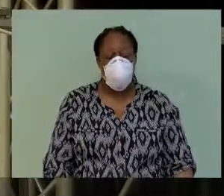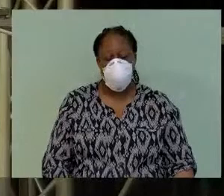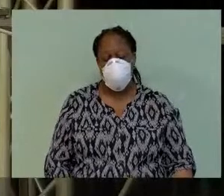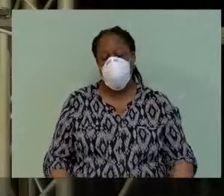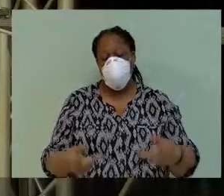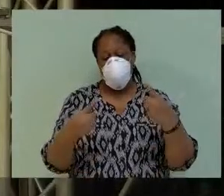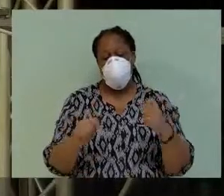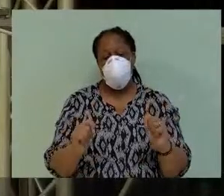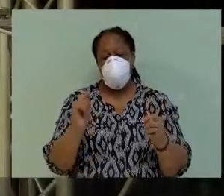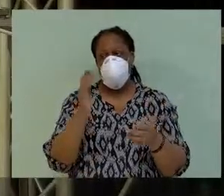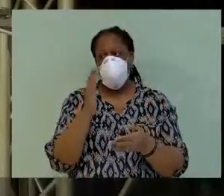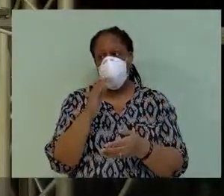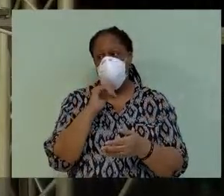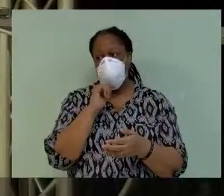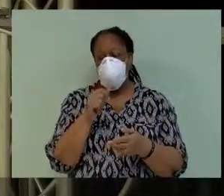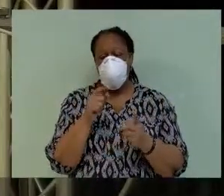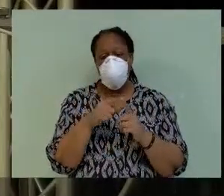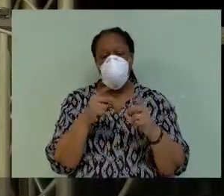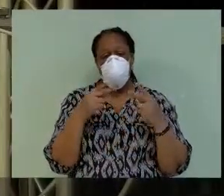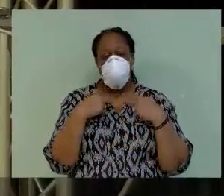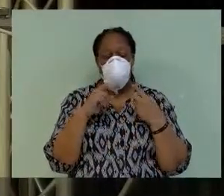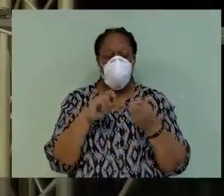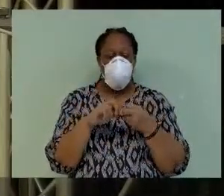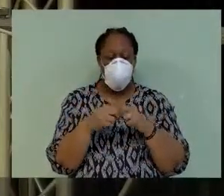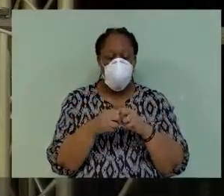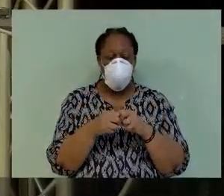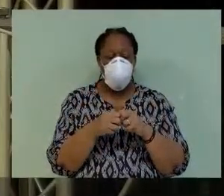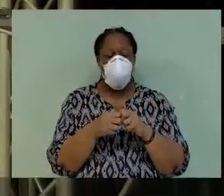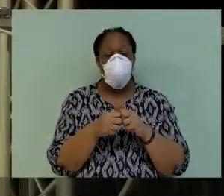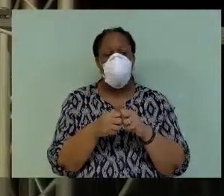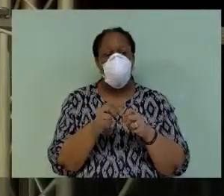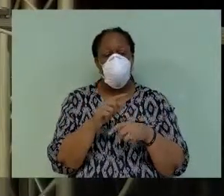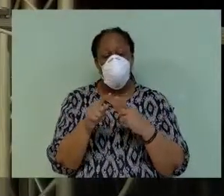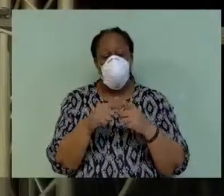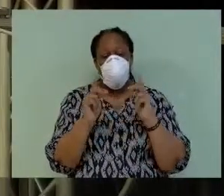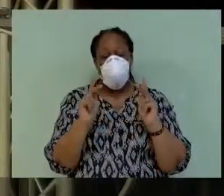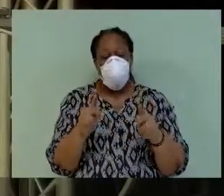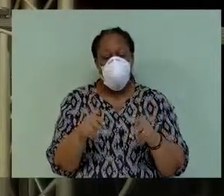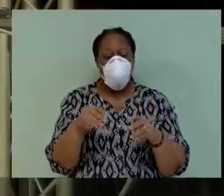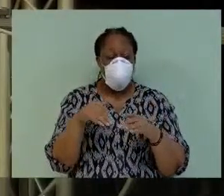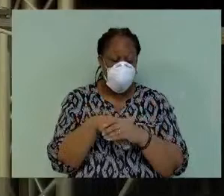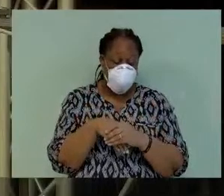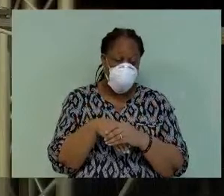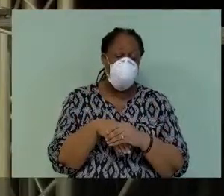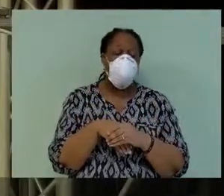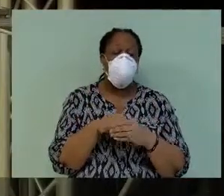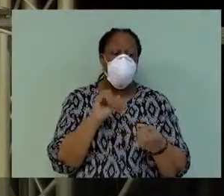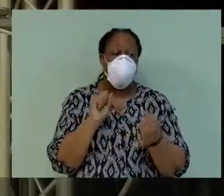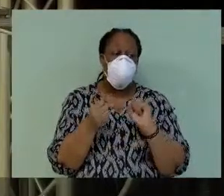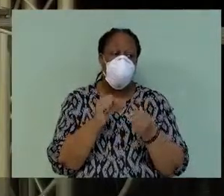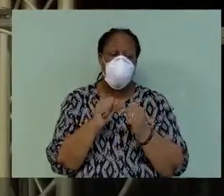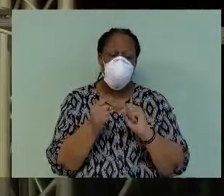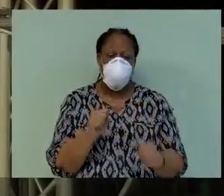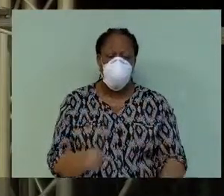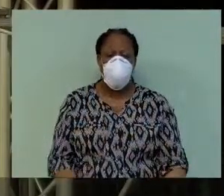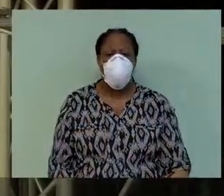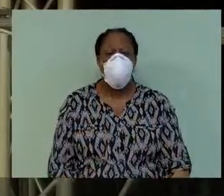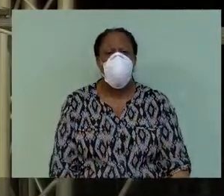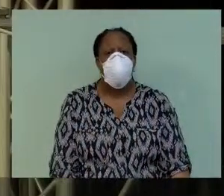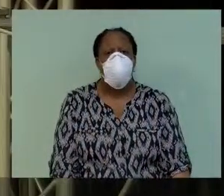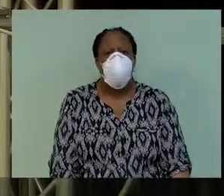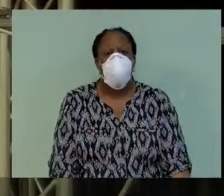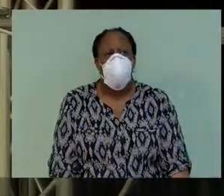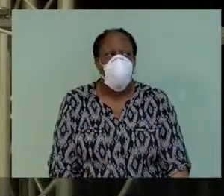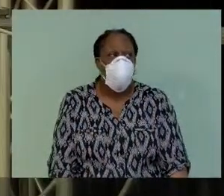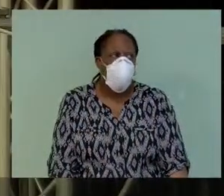activities. We believe that once this is properly rolled out as mandated by the NEOC